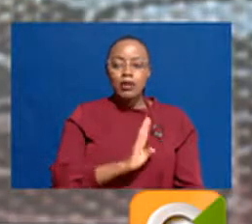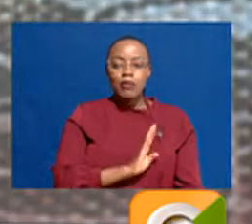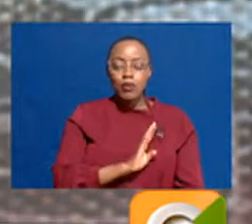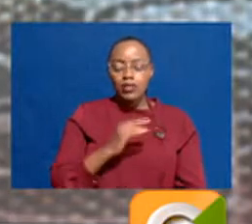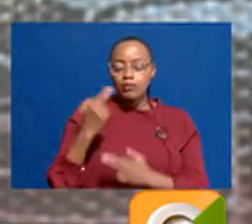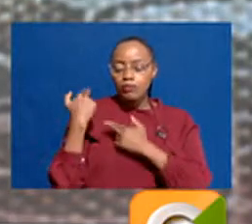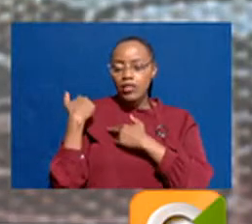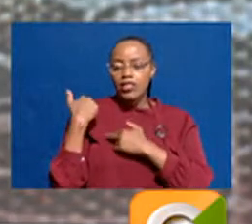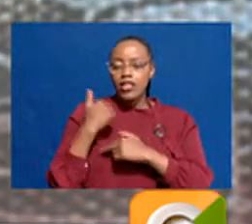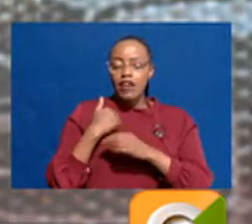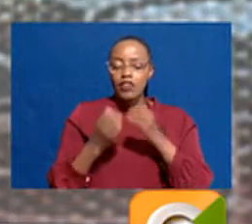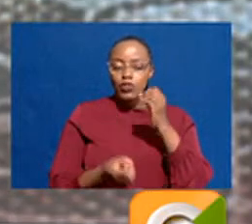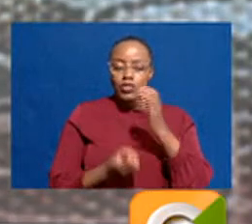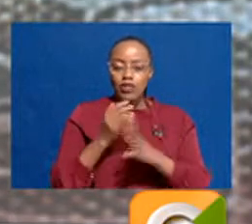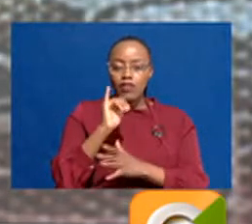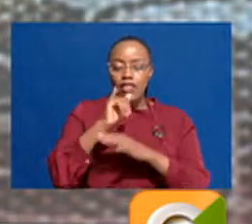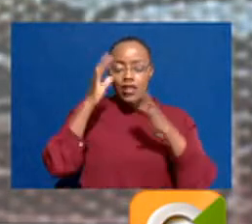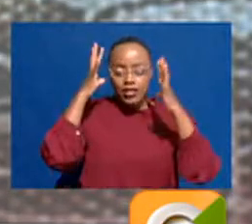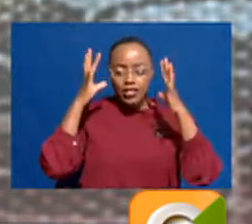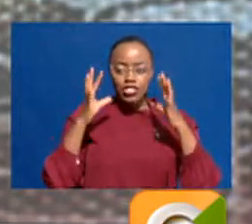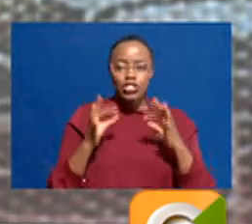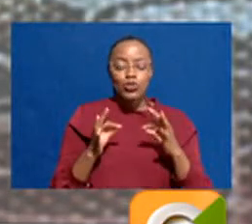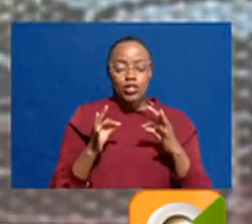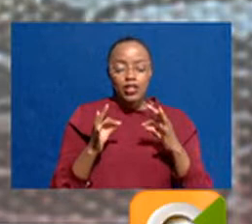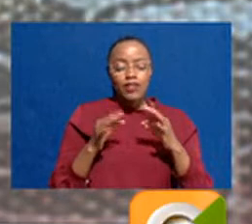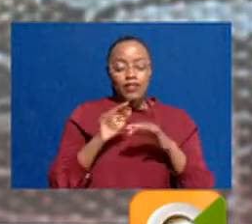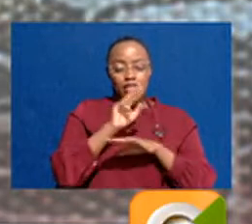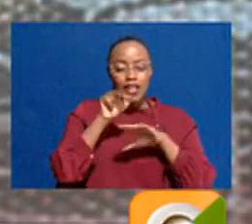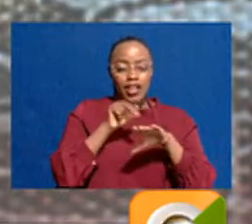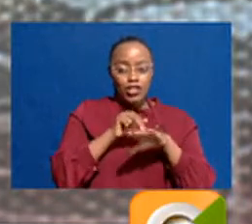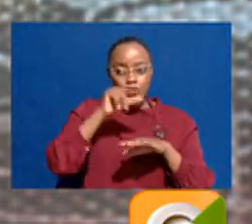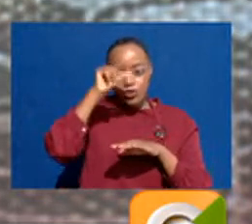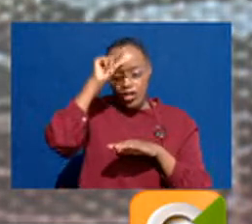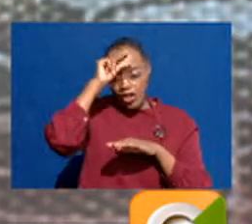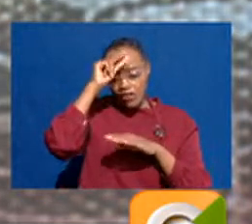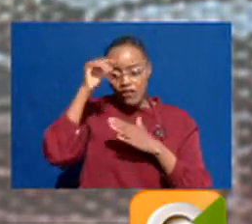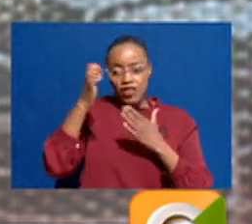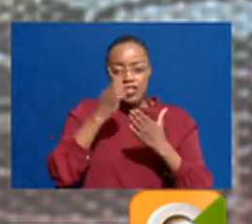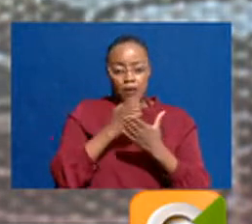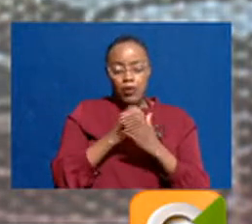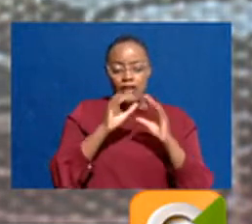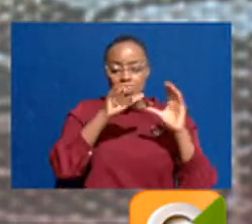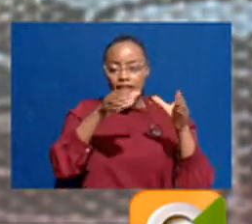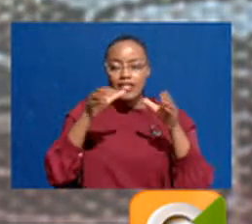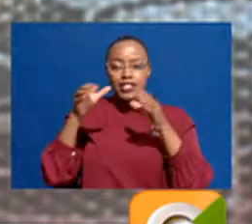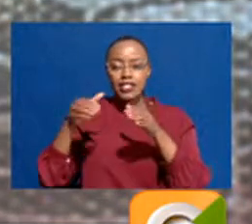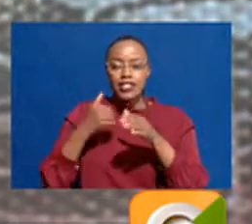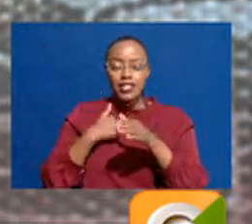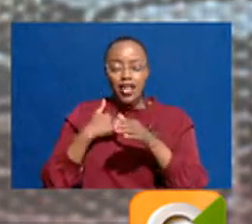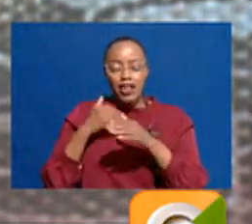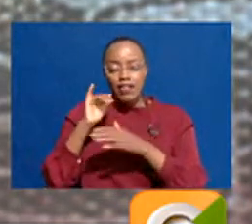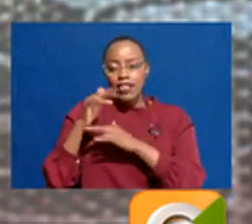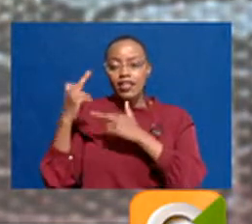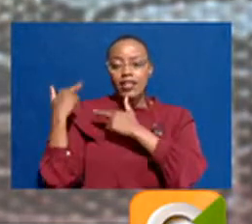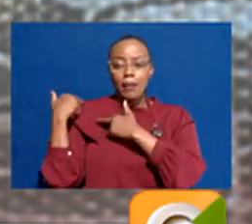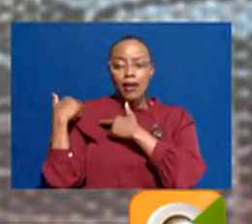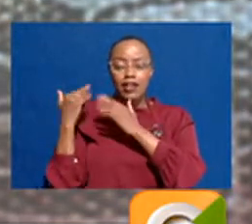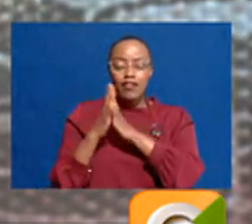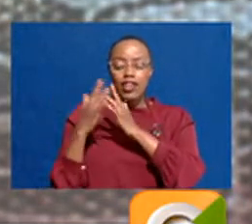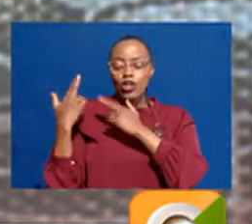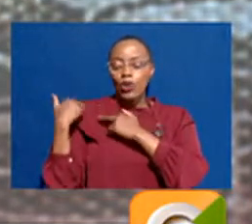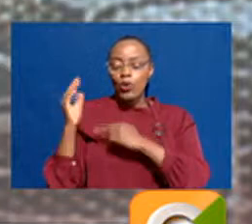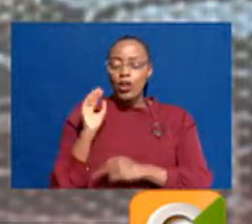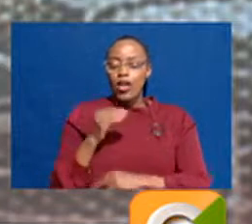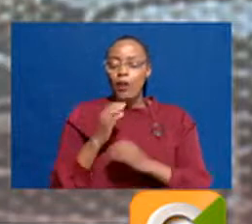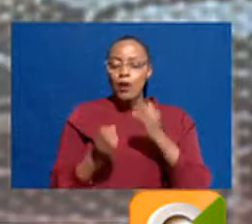the mandate to establish positions. Mm-hmm. Under the national government, the employing entity also has that mandate. Our role